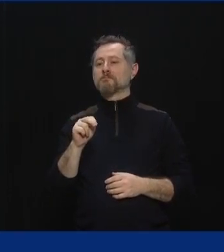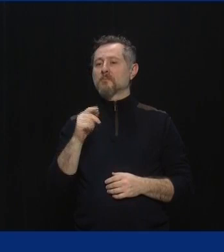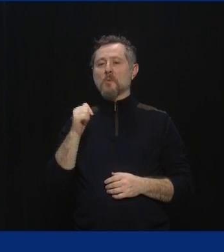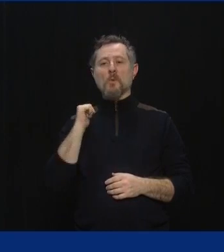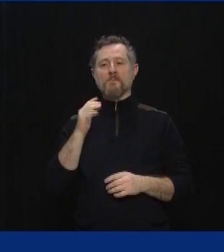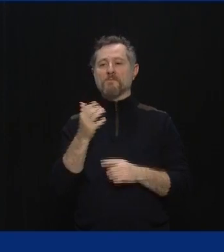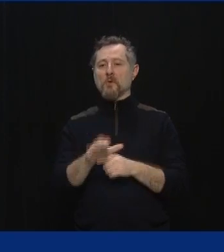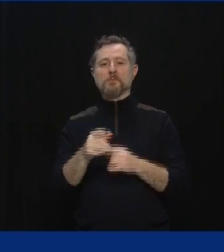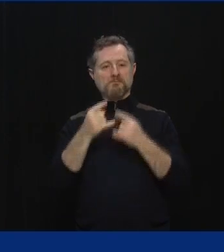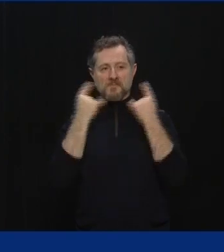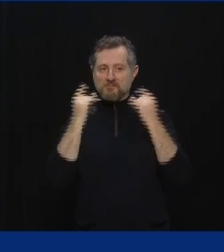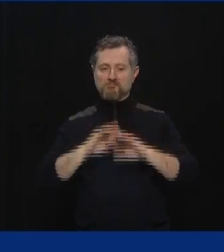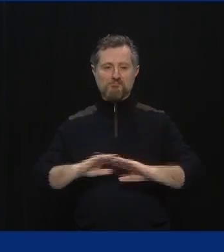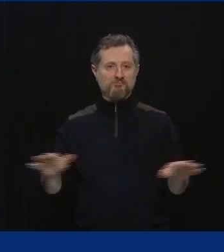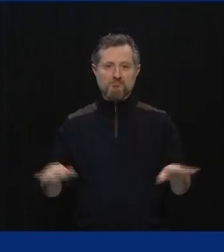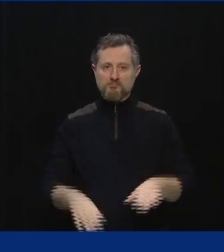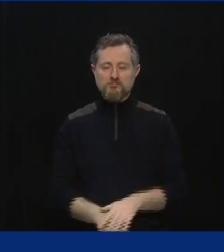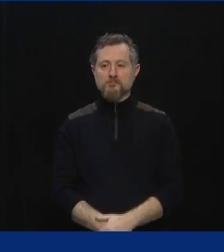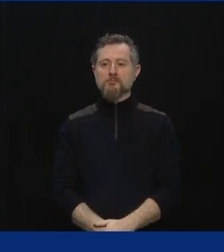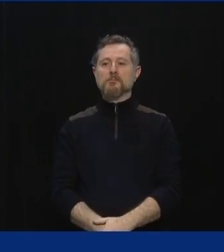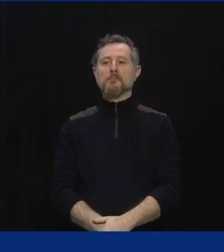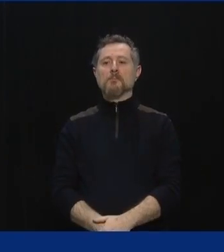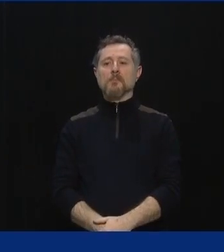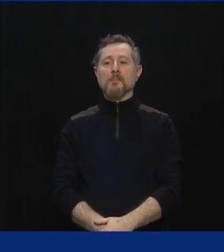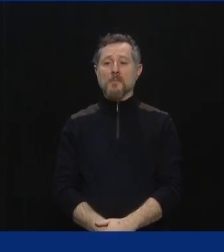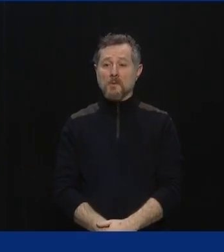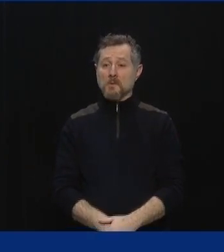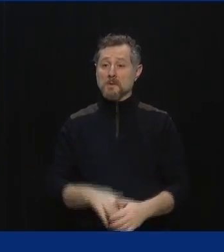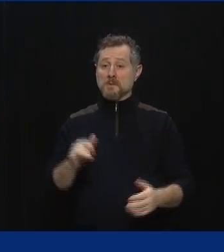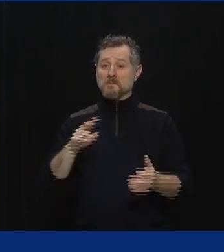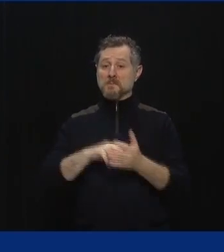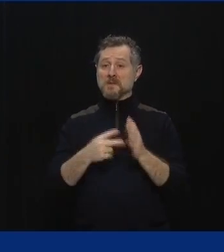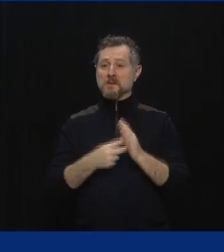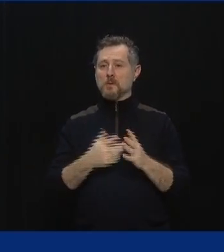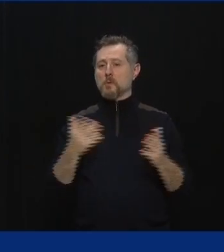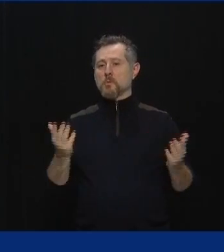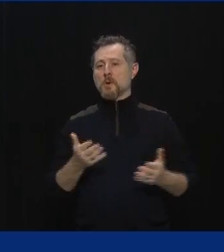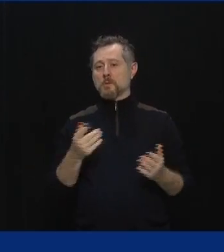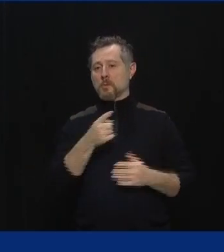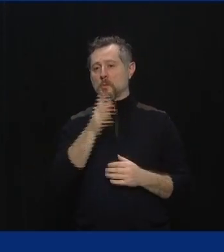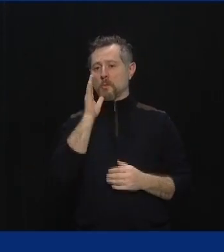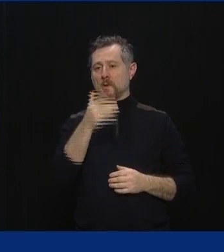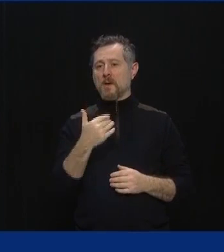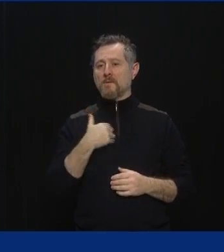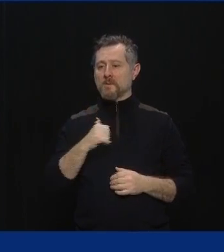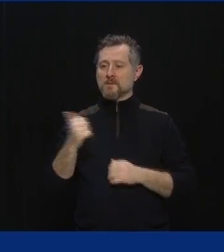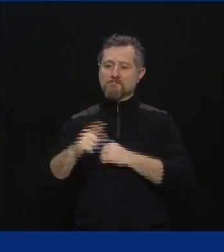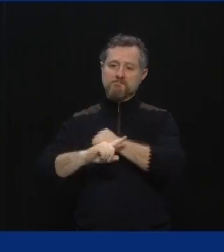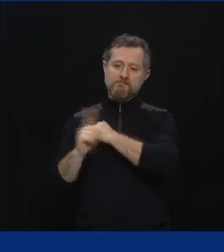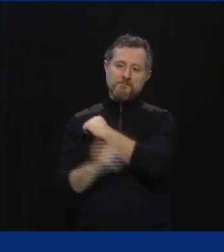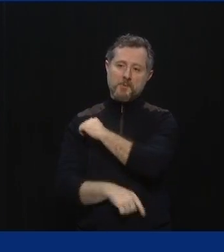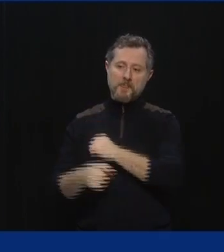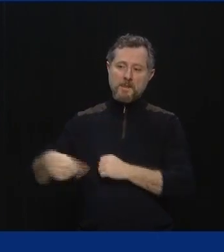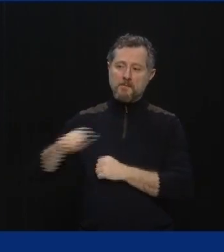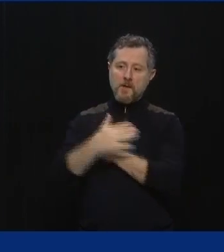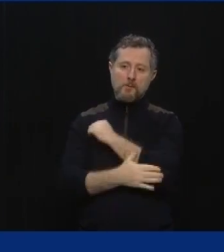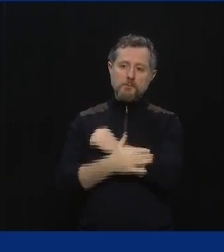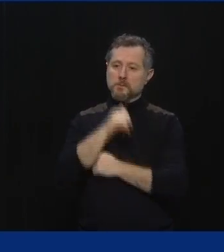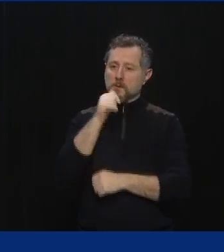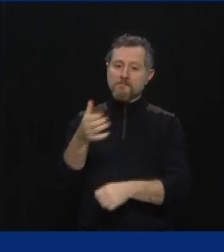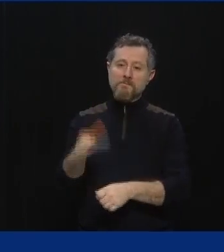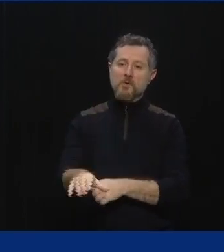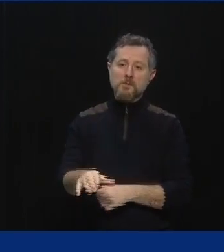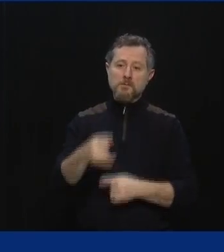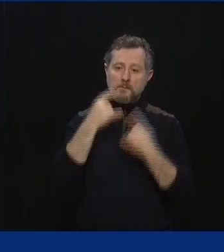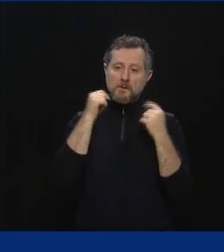in indoor public places. With that being said, will there be any repercussions for these counties that are going against